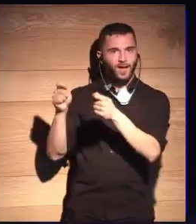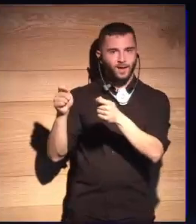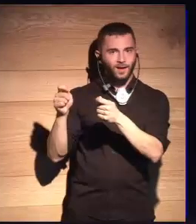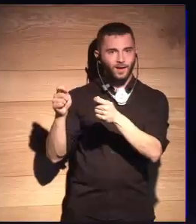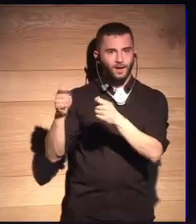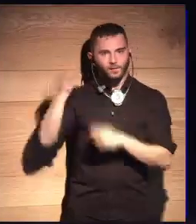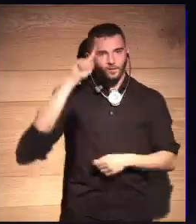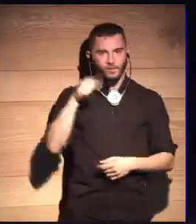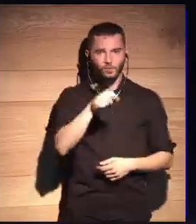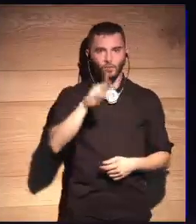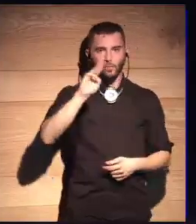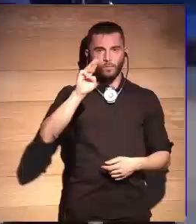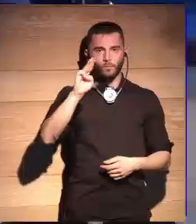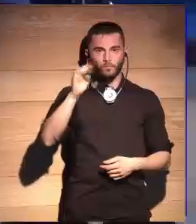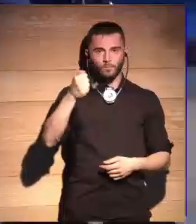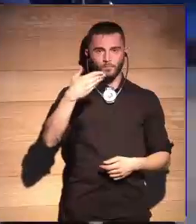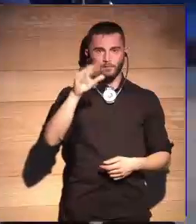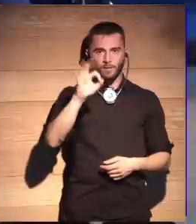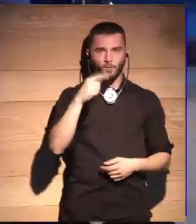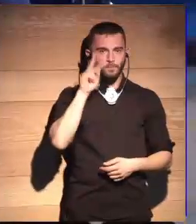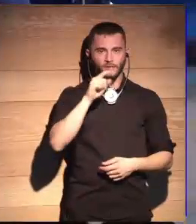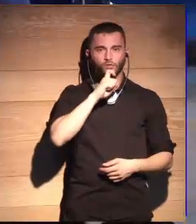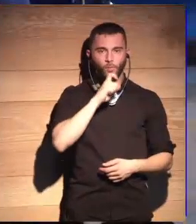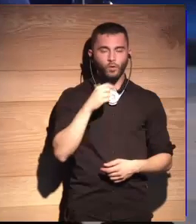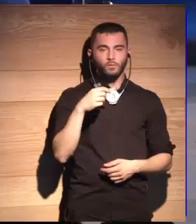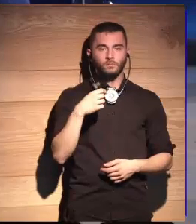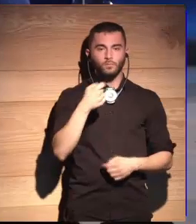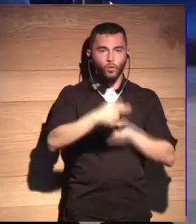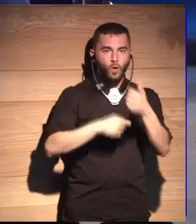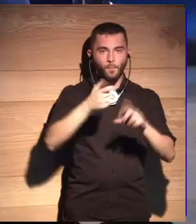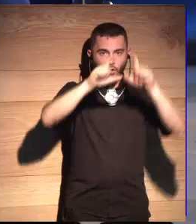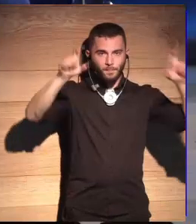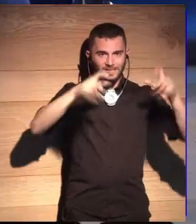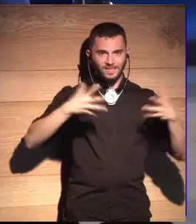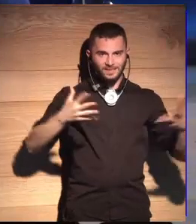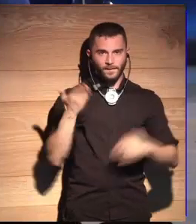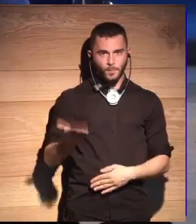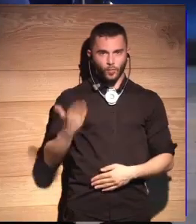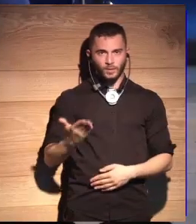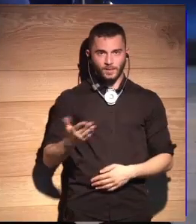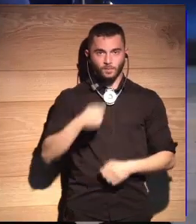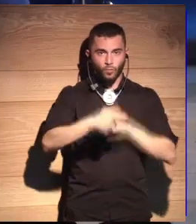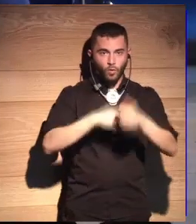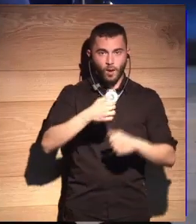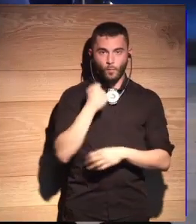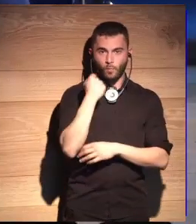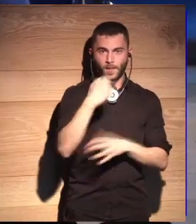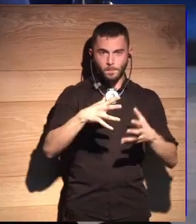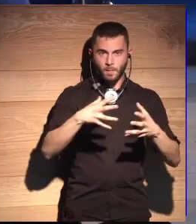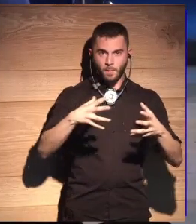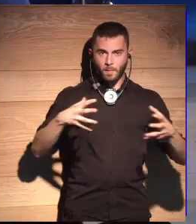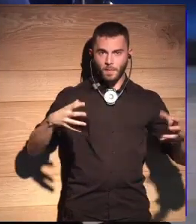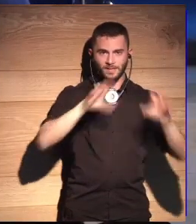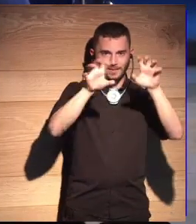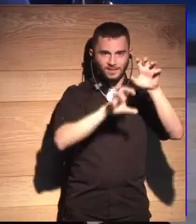on those companies, and we are granting a certain power to them. Pablo, how do you see that more and more big companies